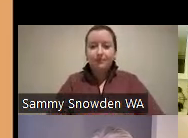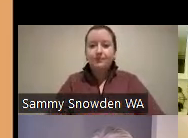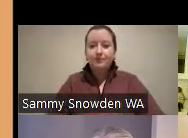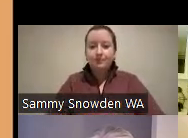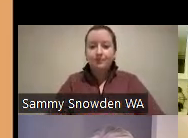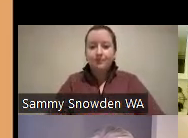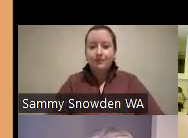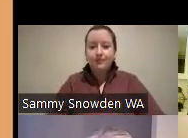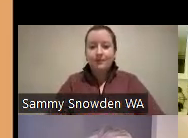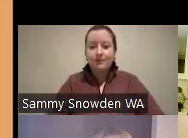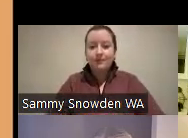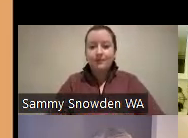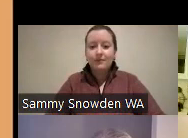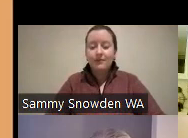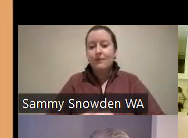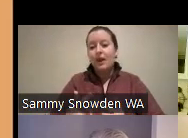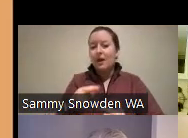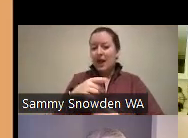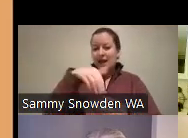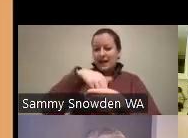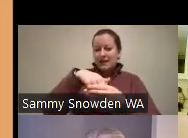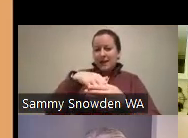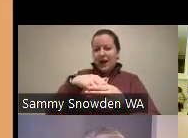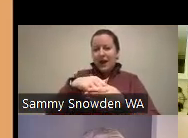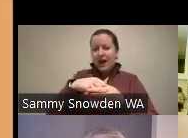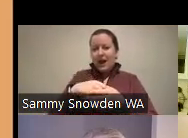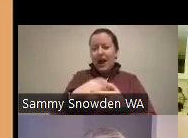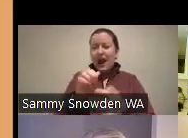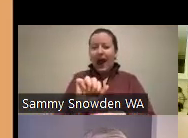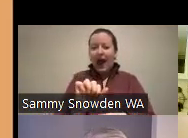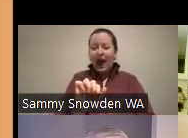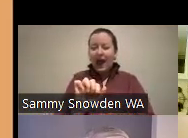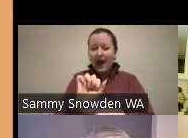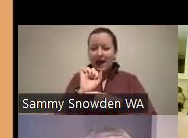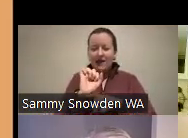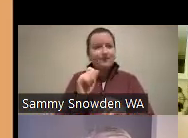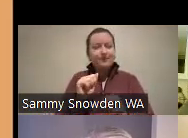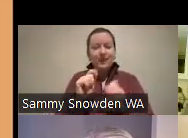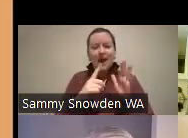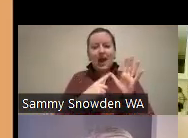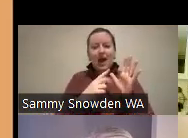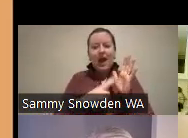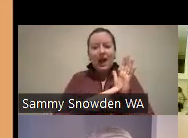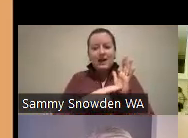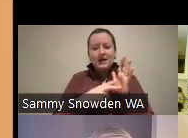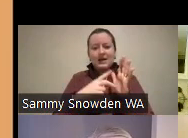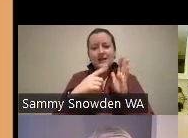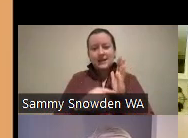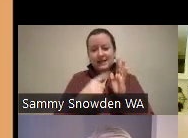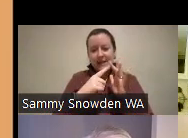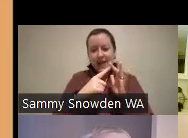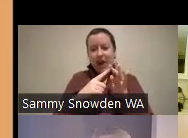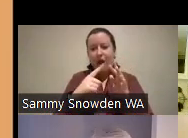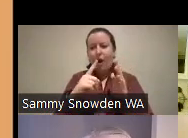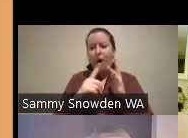unstable molecules that, if they're unchecked, can lead to something called oxidative stress. And this is responsible for